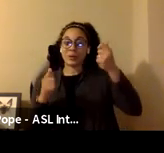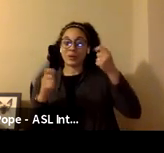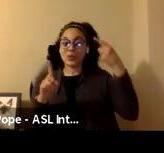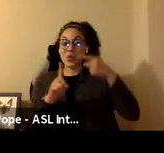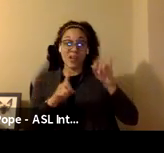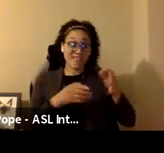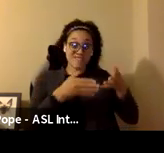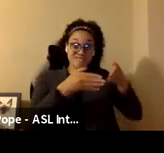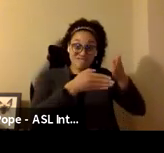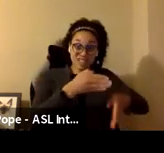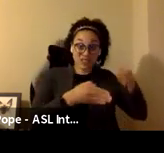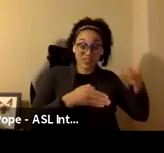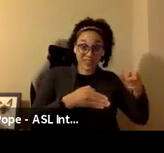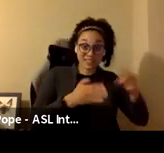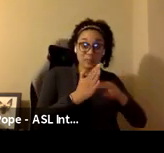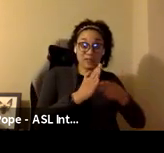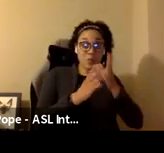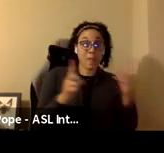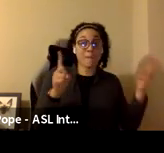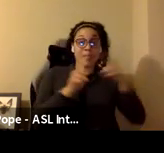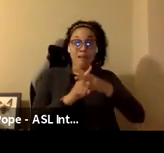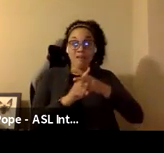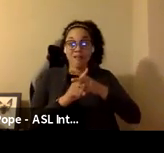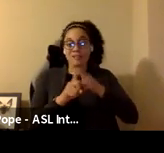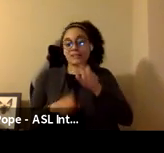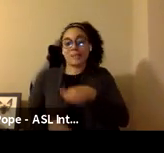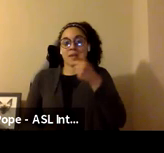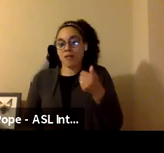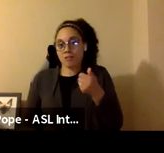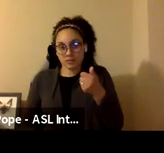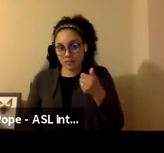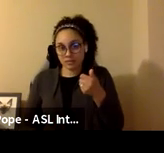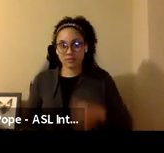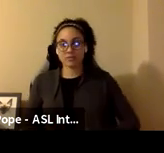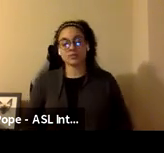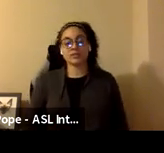big thing that you want, whatever that is for you and for your family.